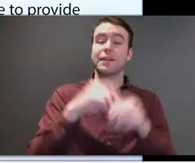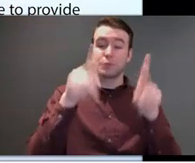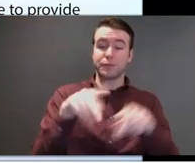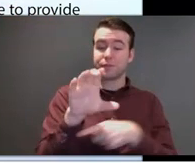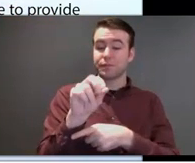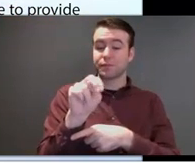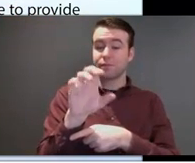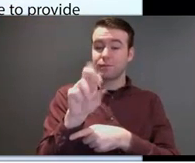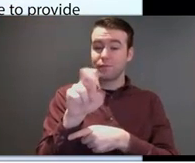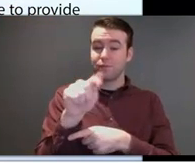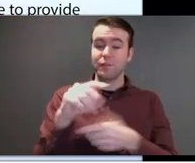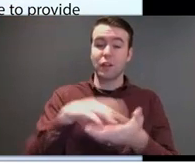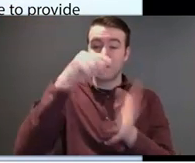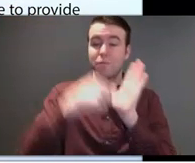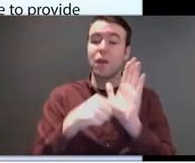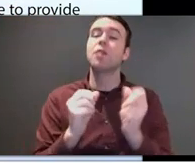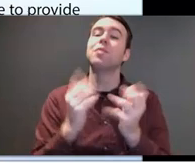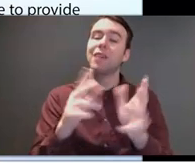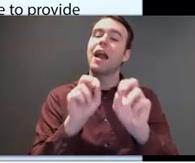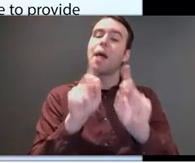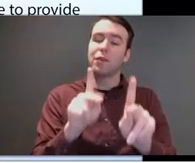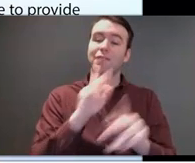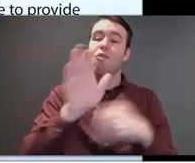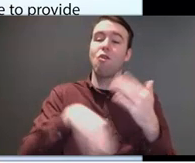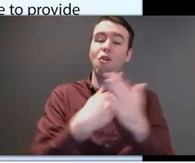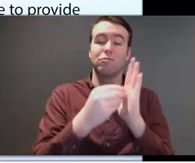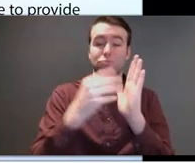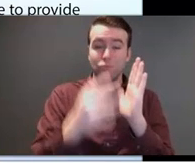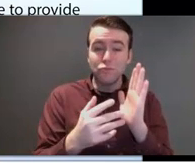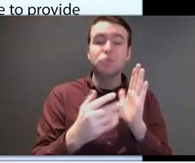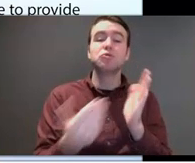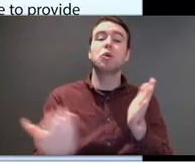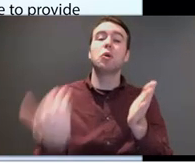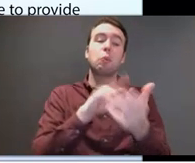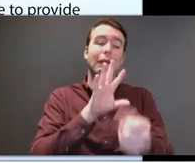learning model provides opportunities for all students to